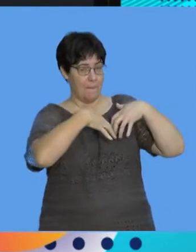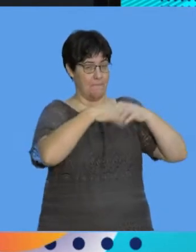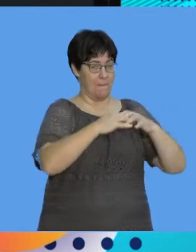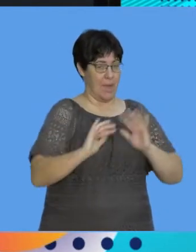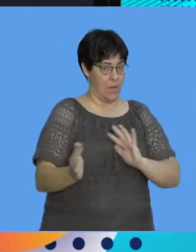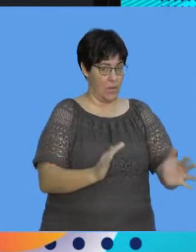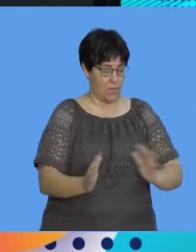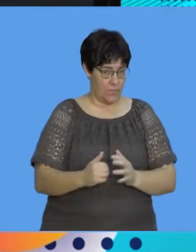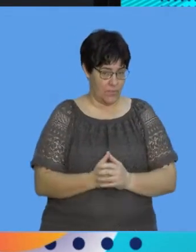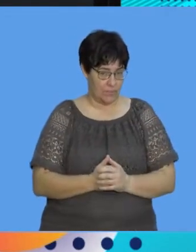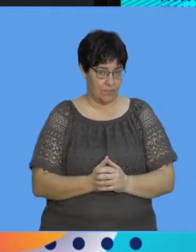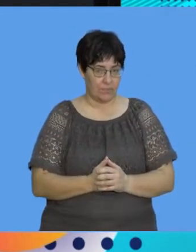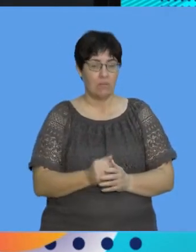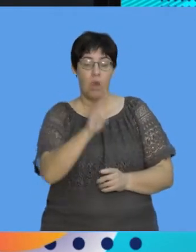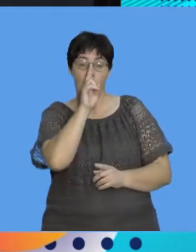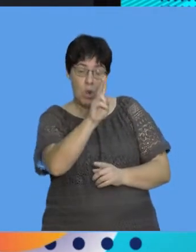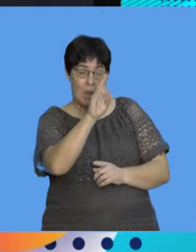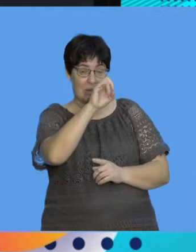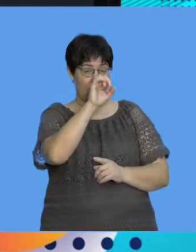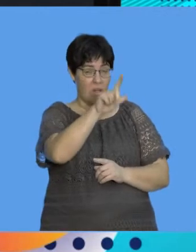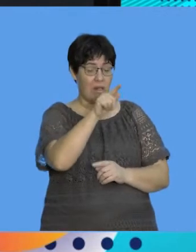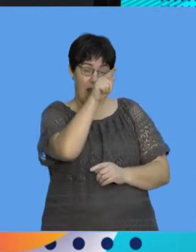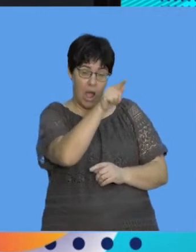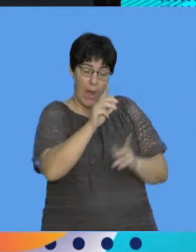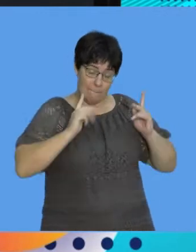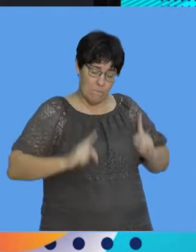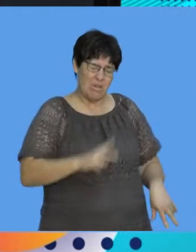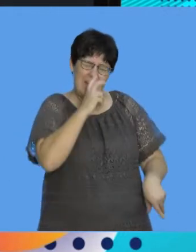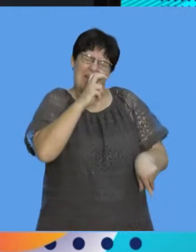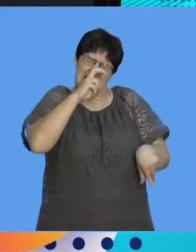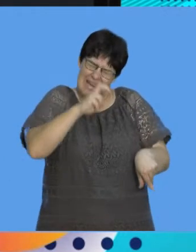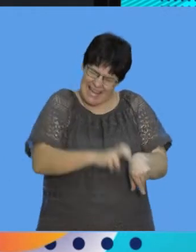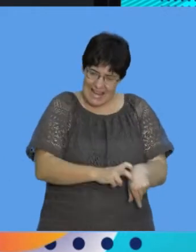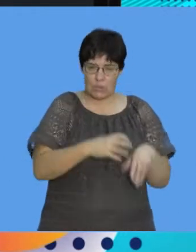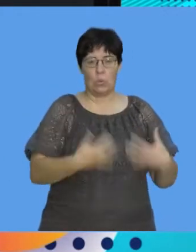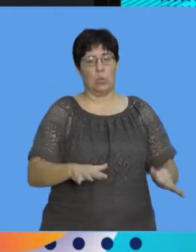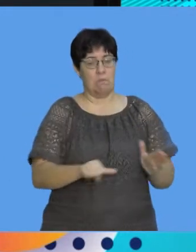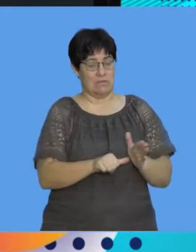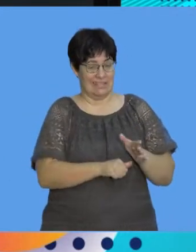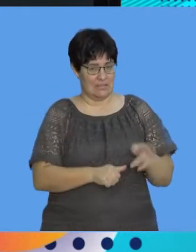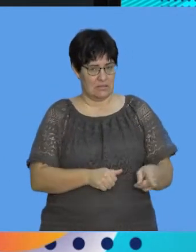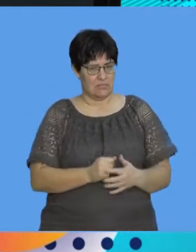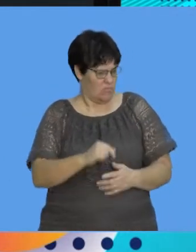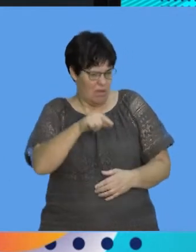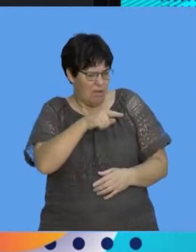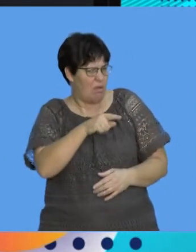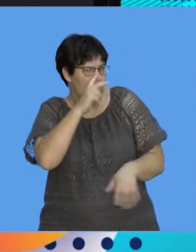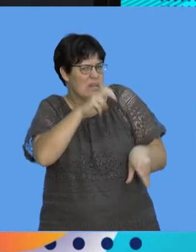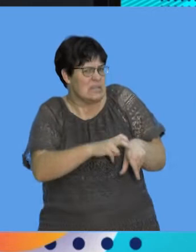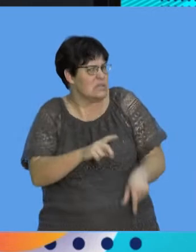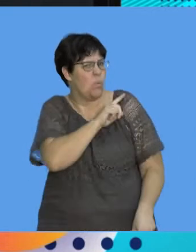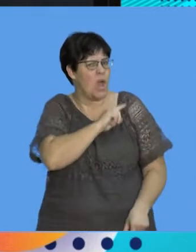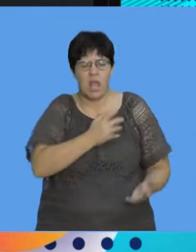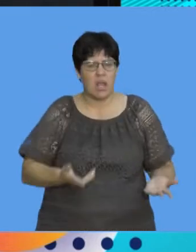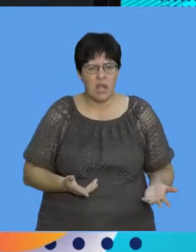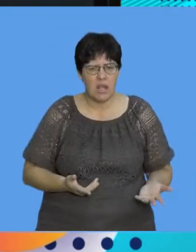look how I've set it out. We're going to look at the minerals that your body needs. And we're going to have a look, why do I need